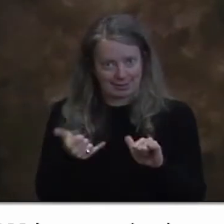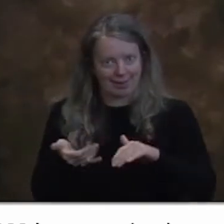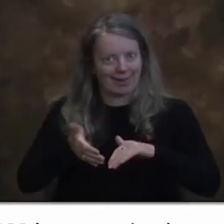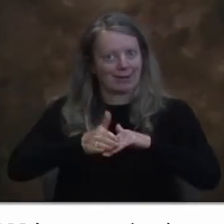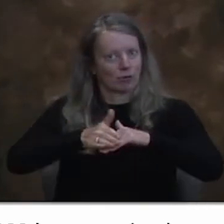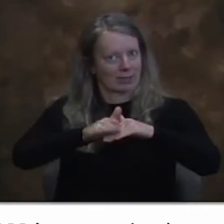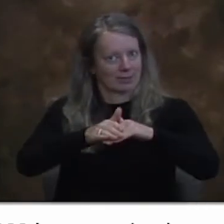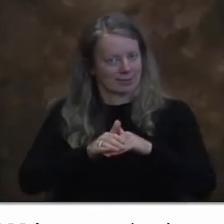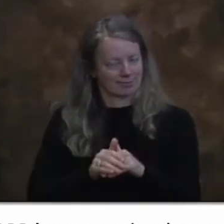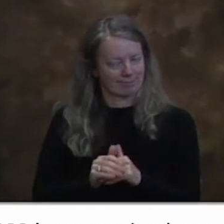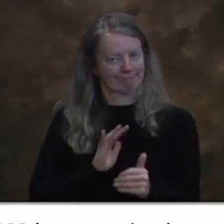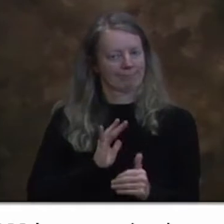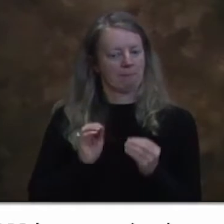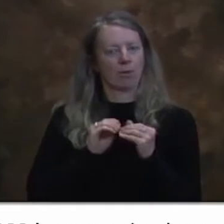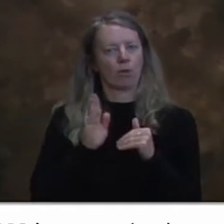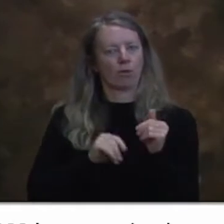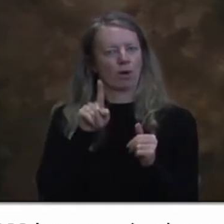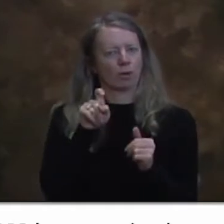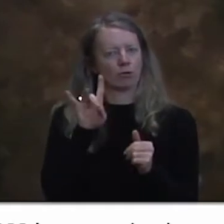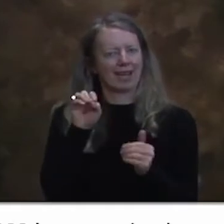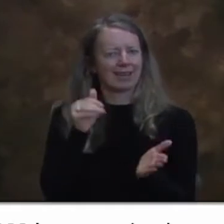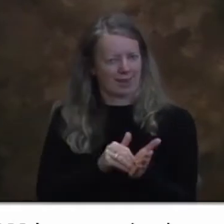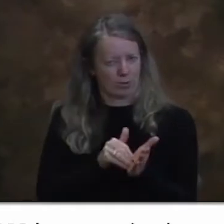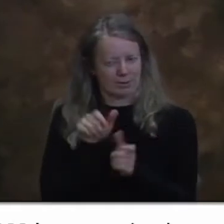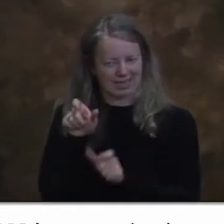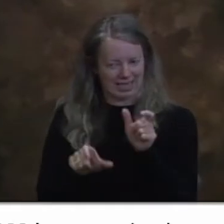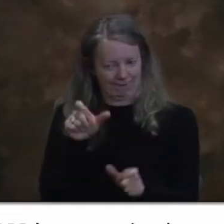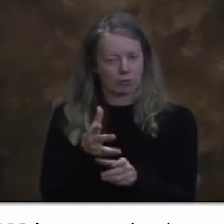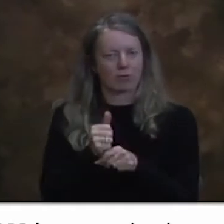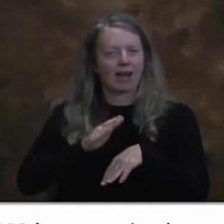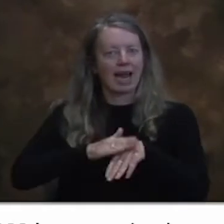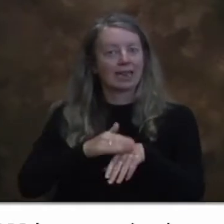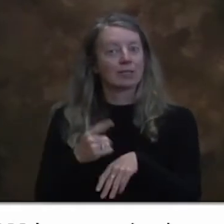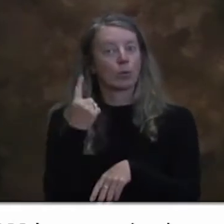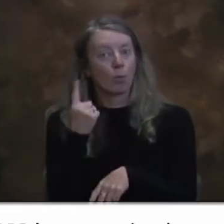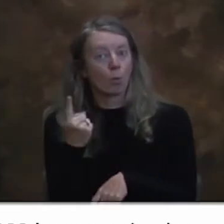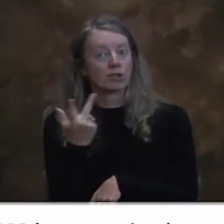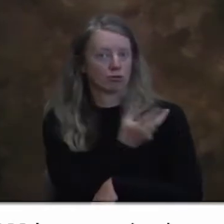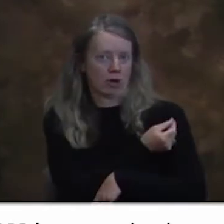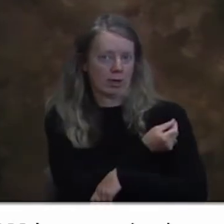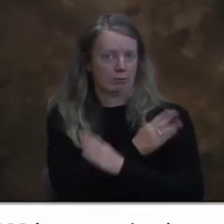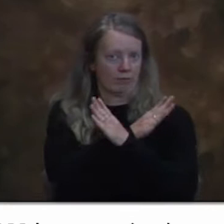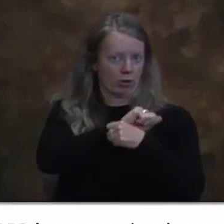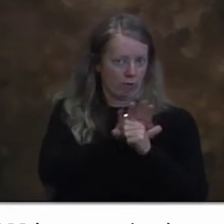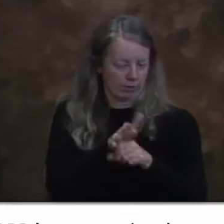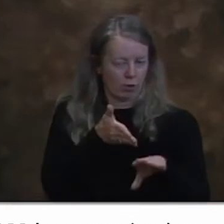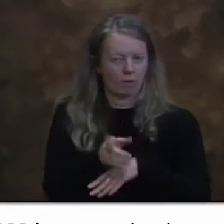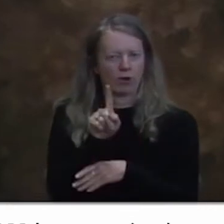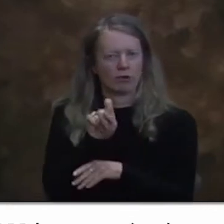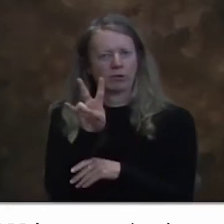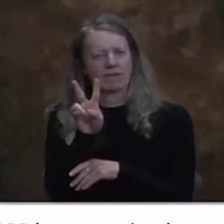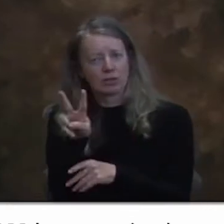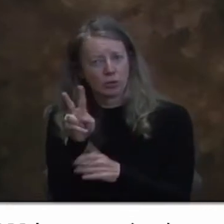So more than 180,000 individuals have received at least 1 dose at this time. Over